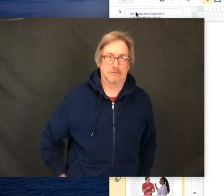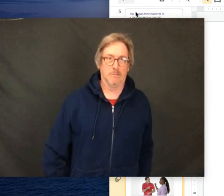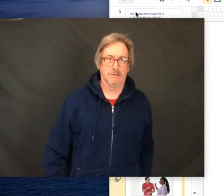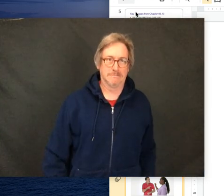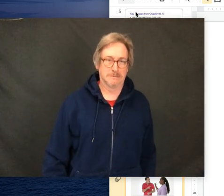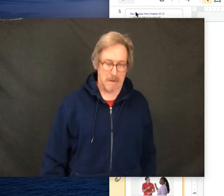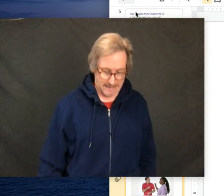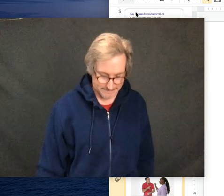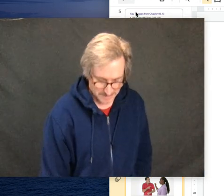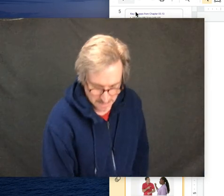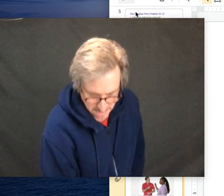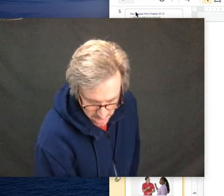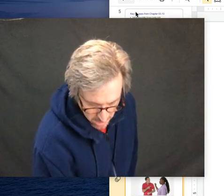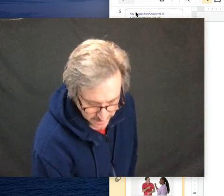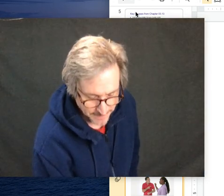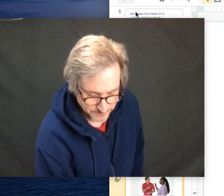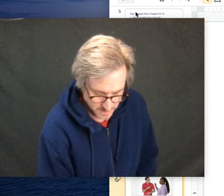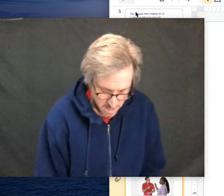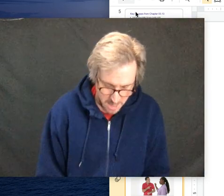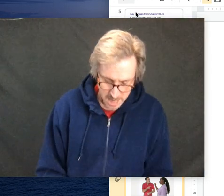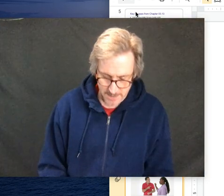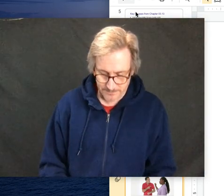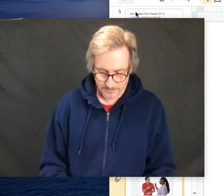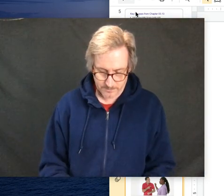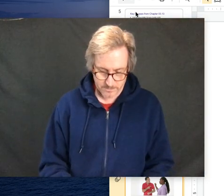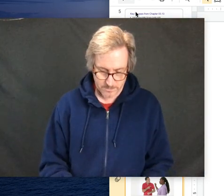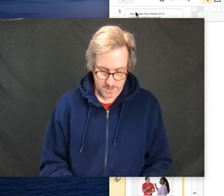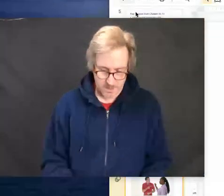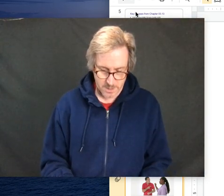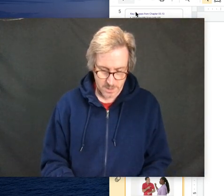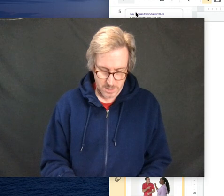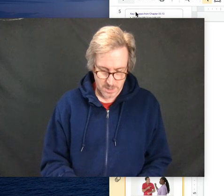Got trouble, sorry. Okay,